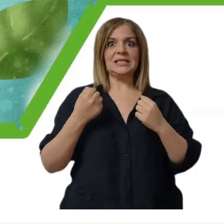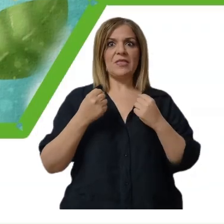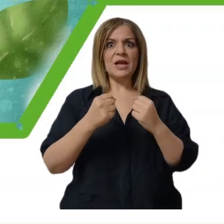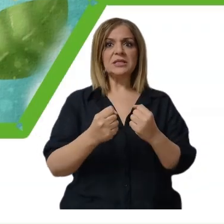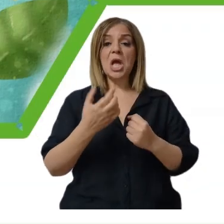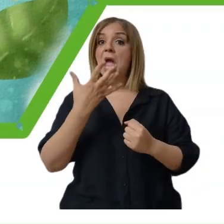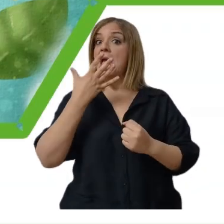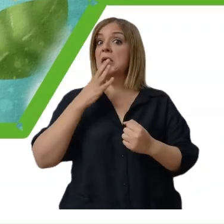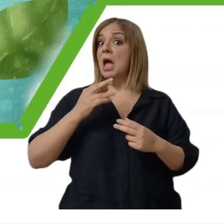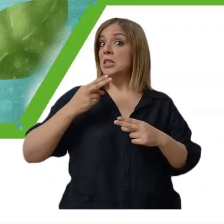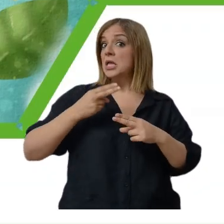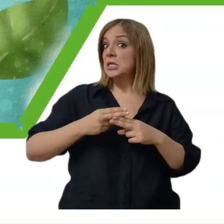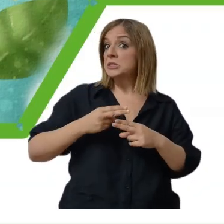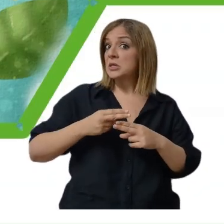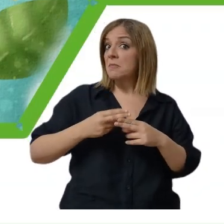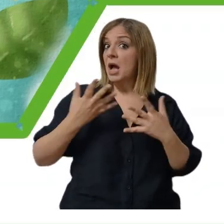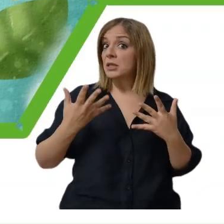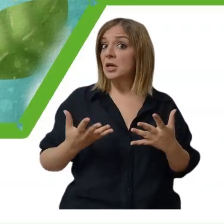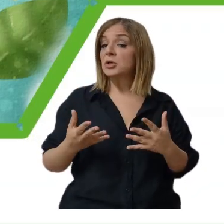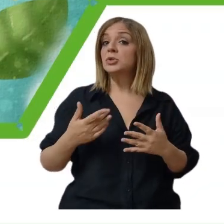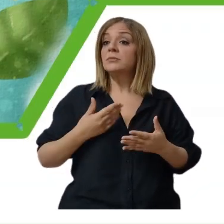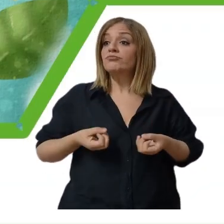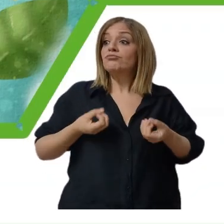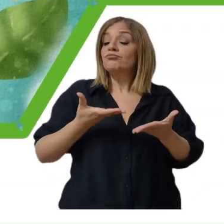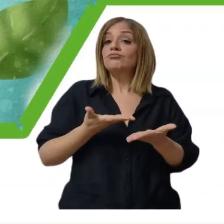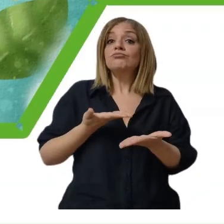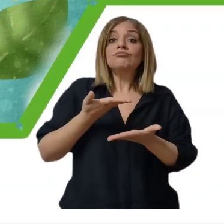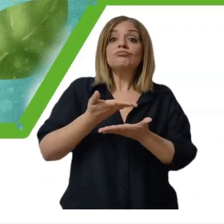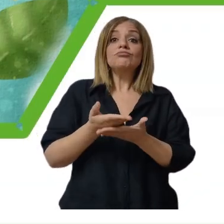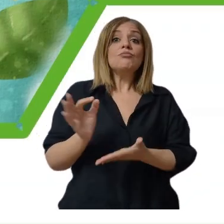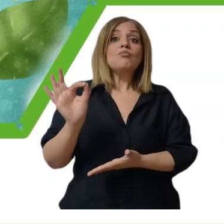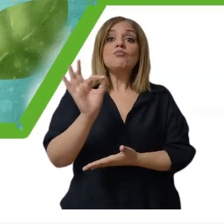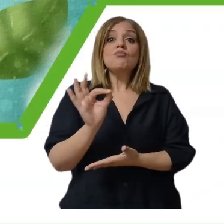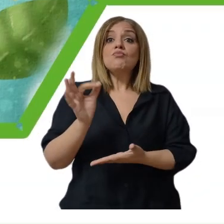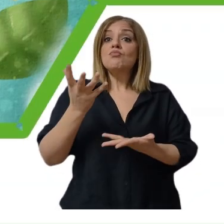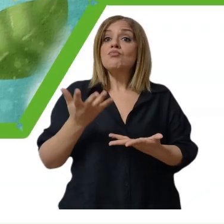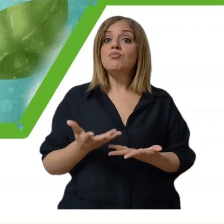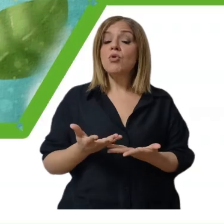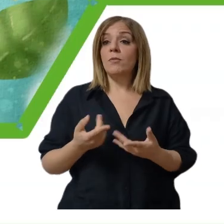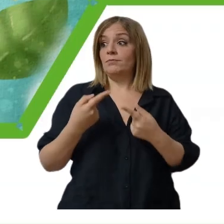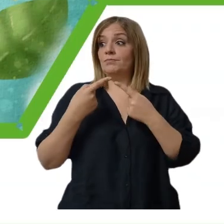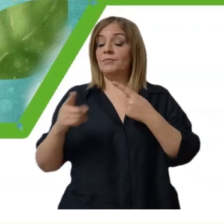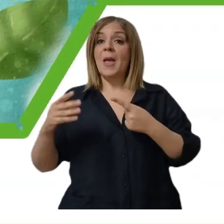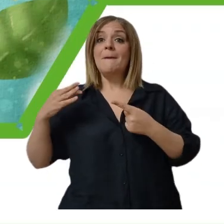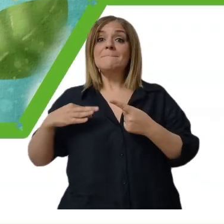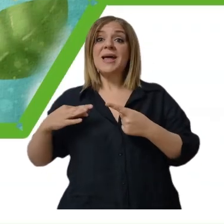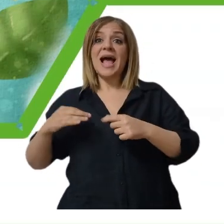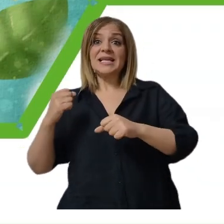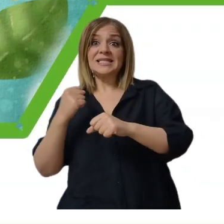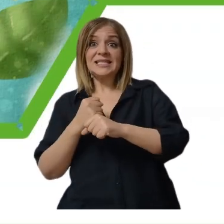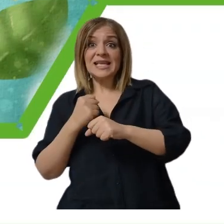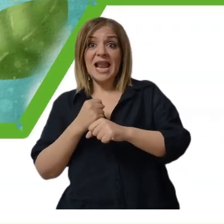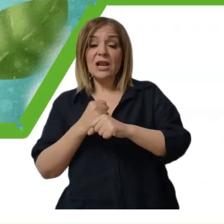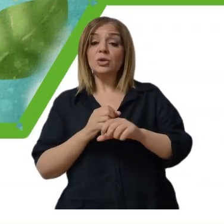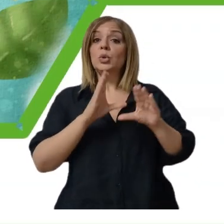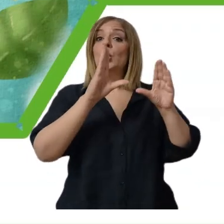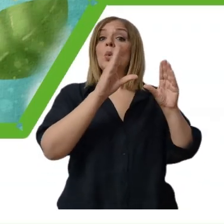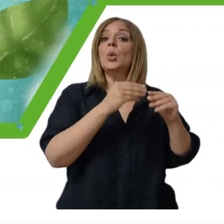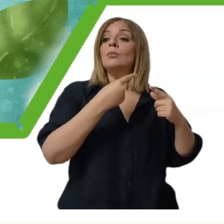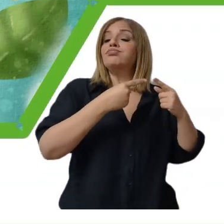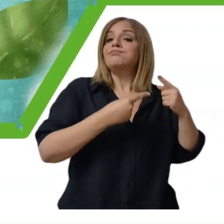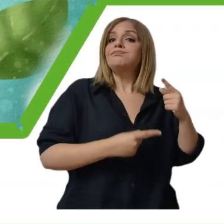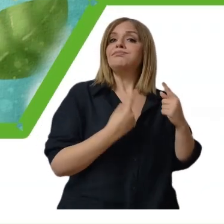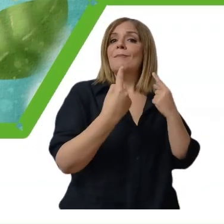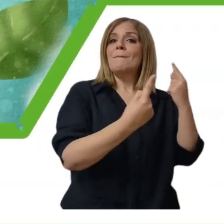are important, where green skills can apply. We'll see the difference between green jobs and greening jobs and